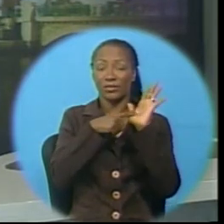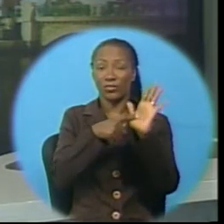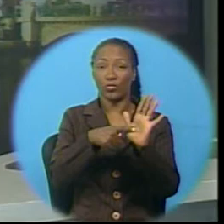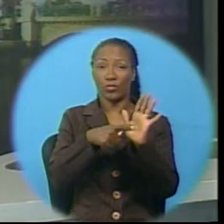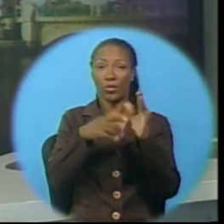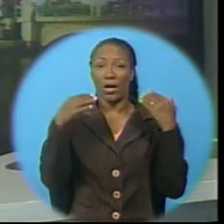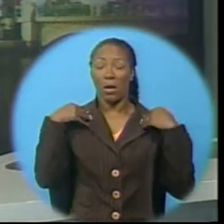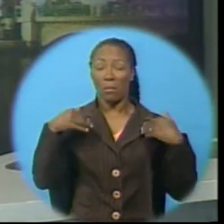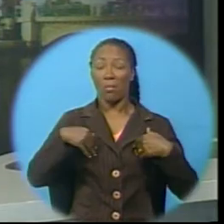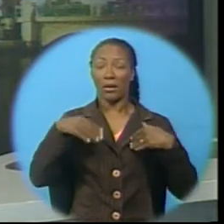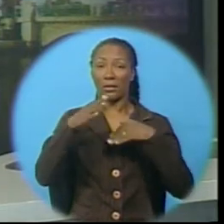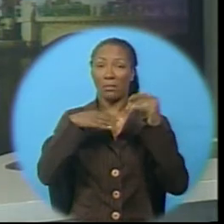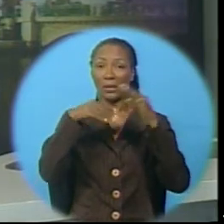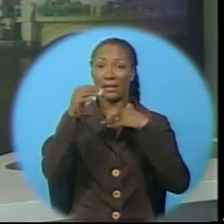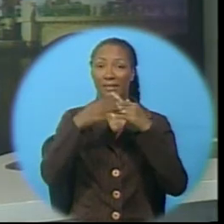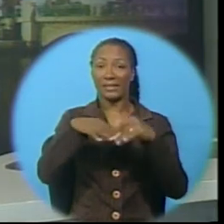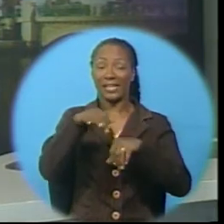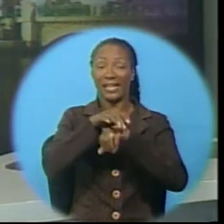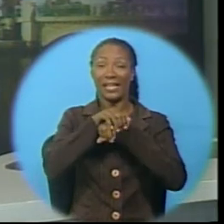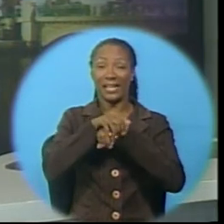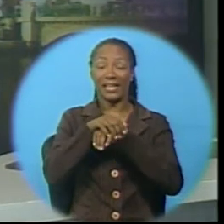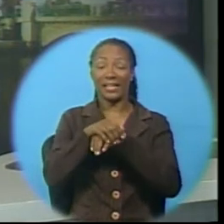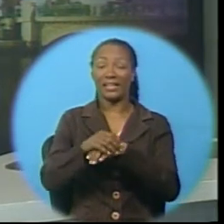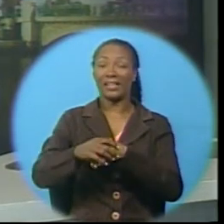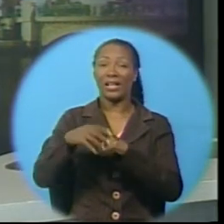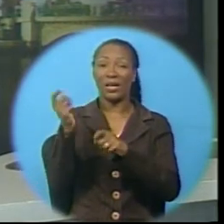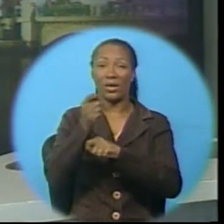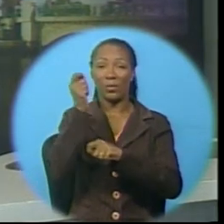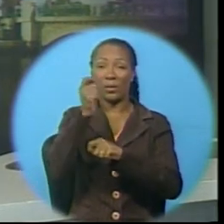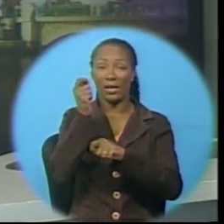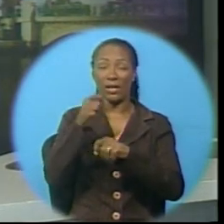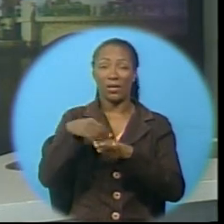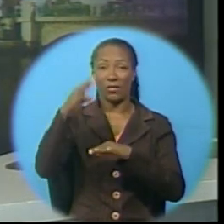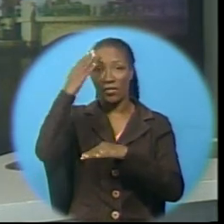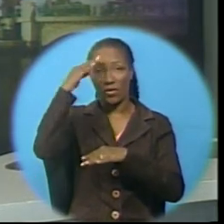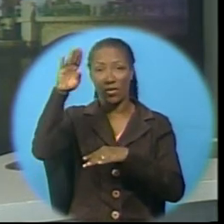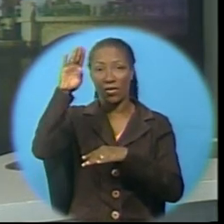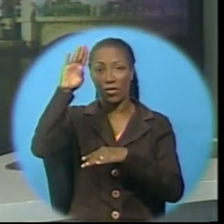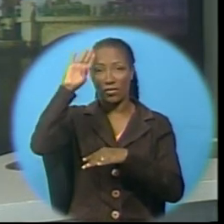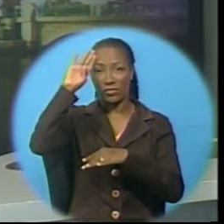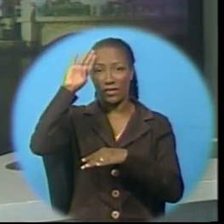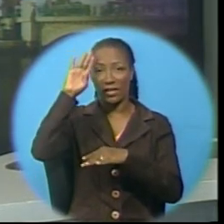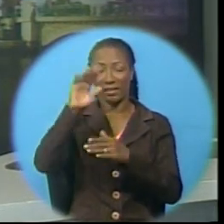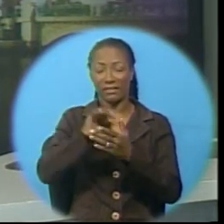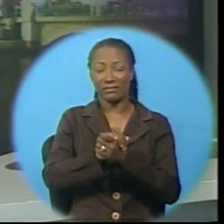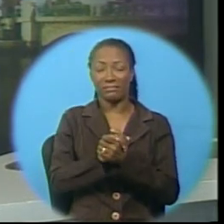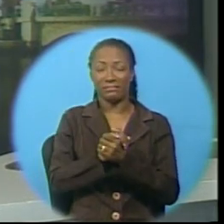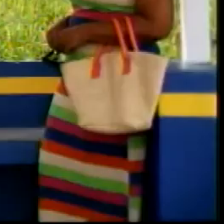and England beating Australia yet again, all during CBC Sports. But up next, the business report.